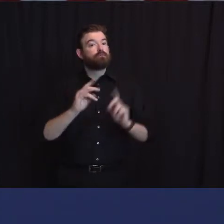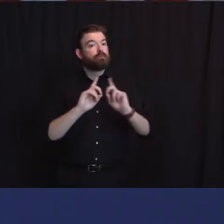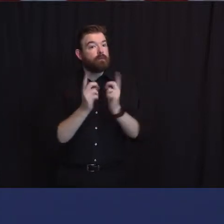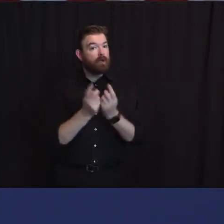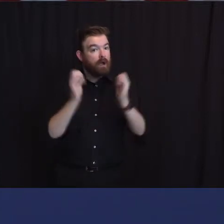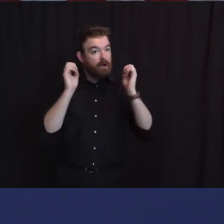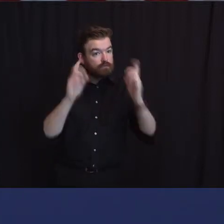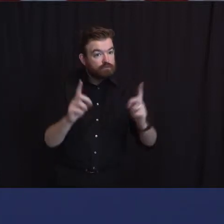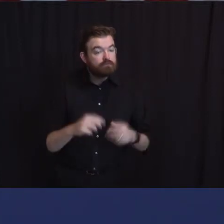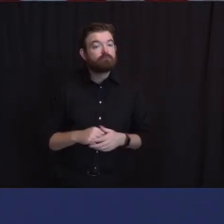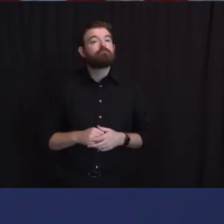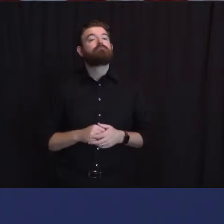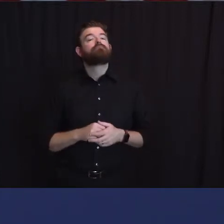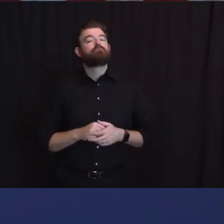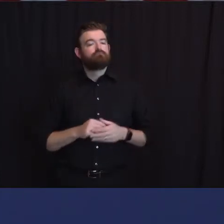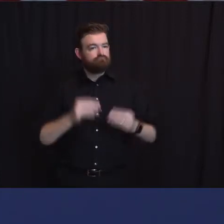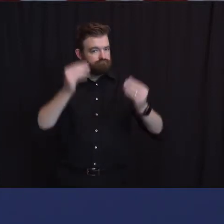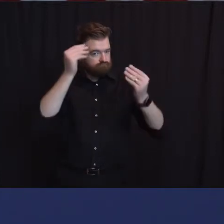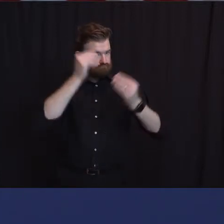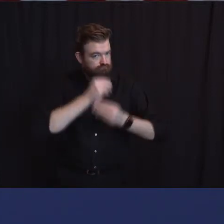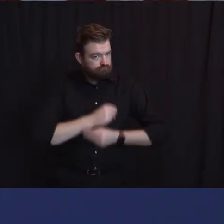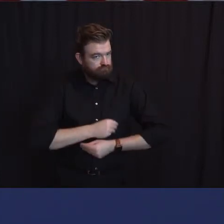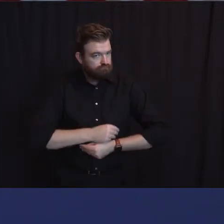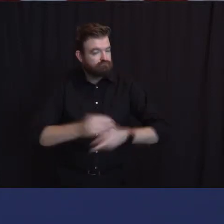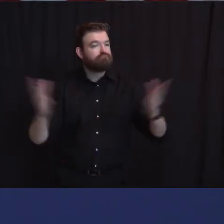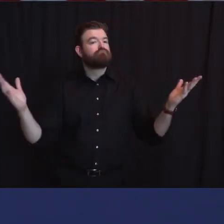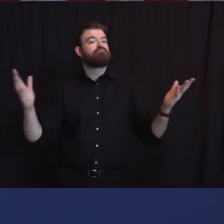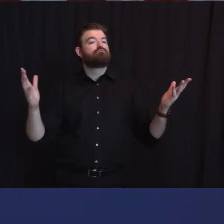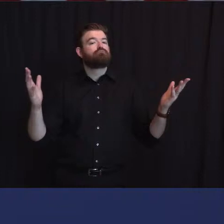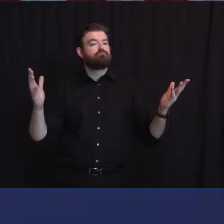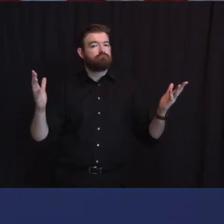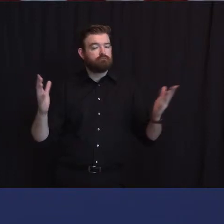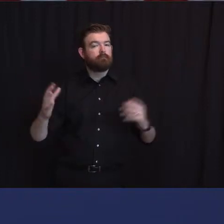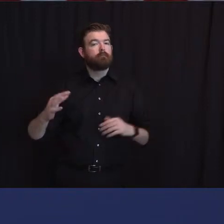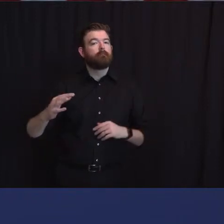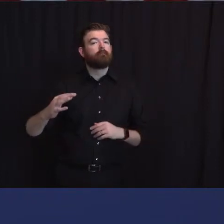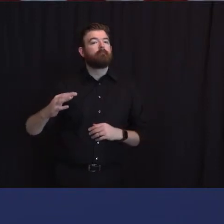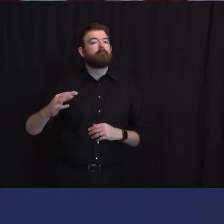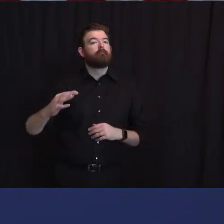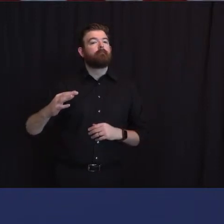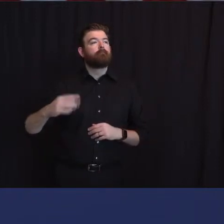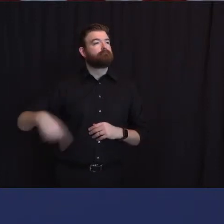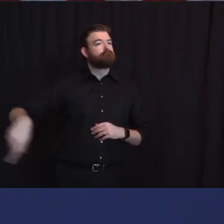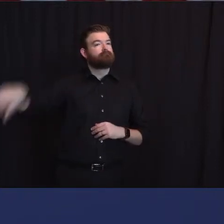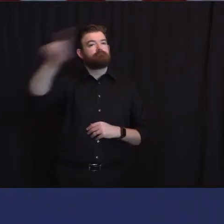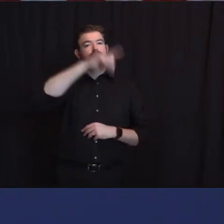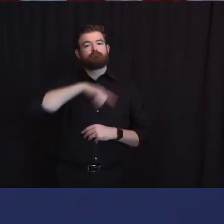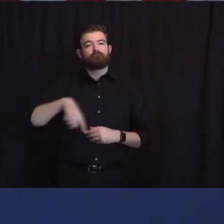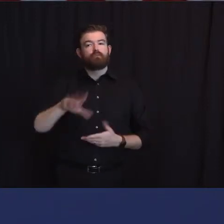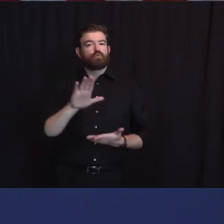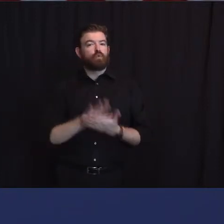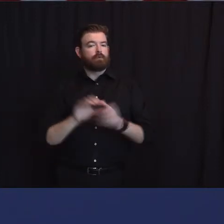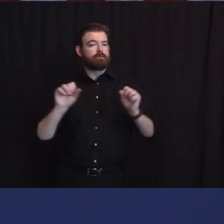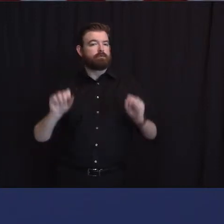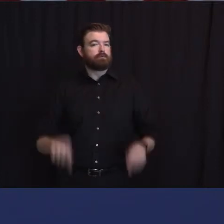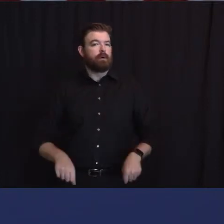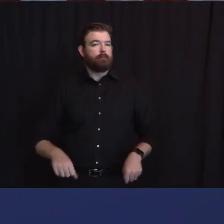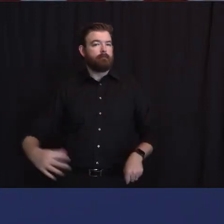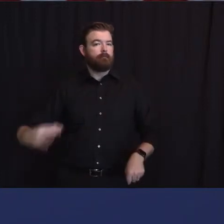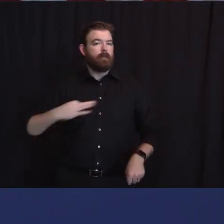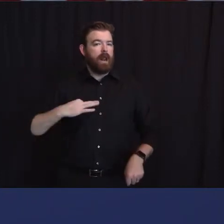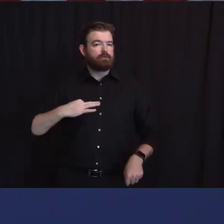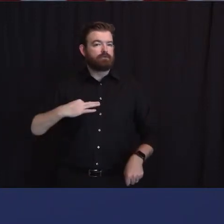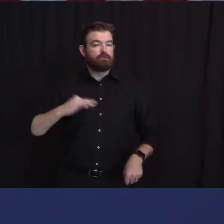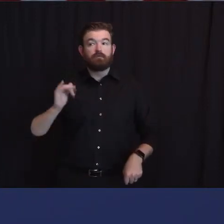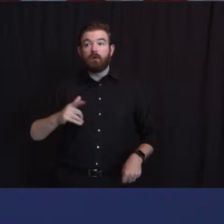ARP-ESSER fund application for districts on Monday. Due to how the United States Department of Education structured